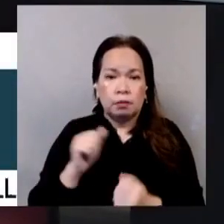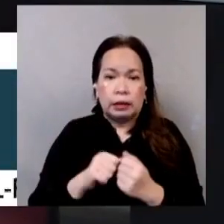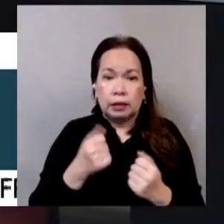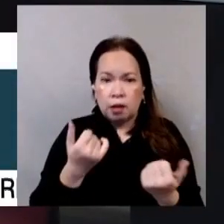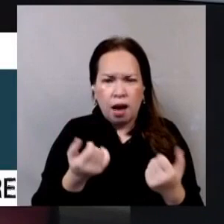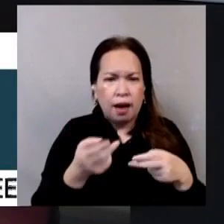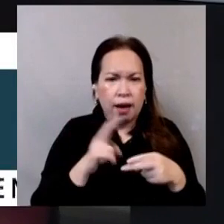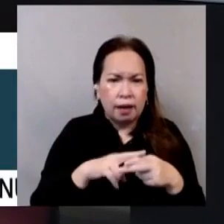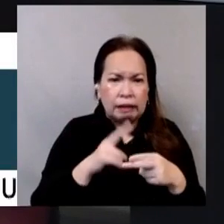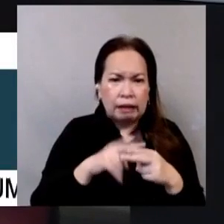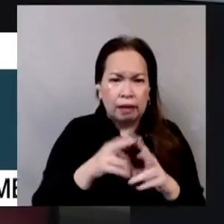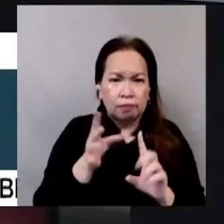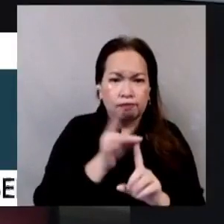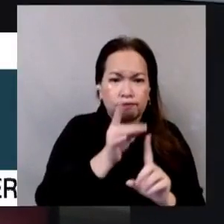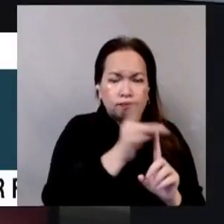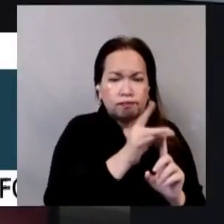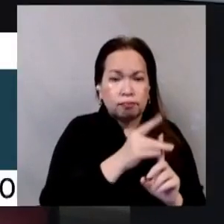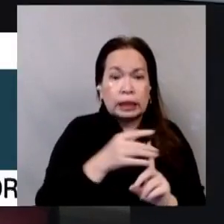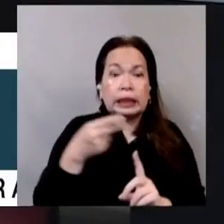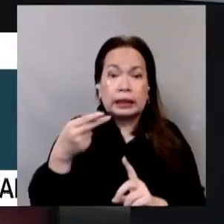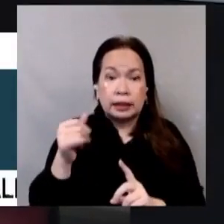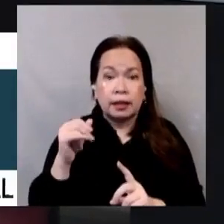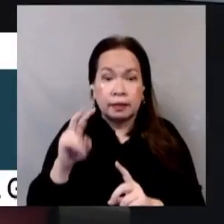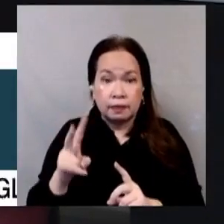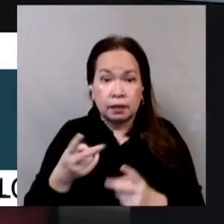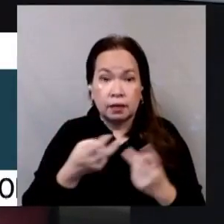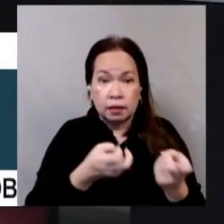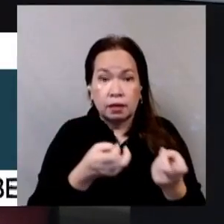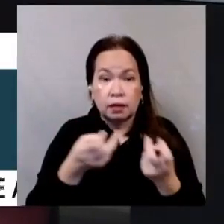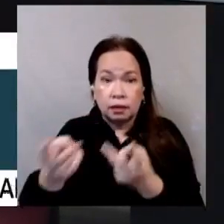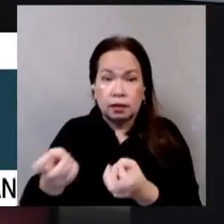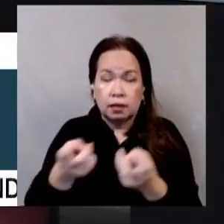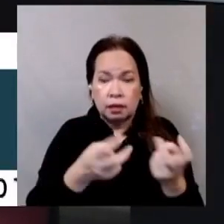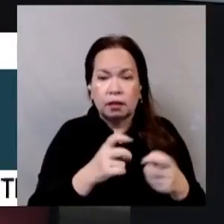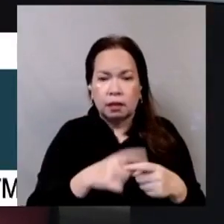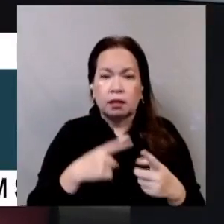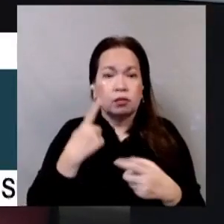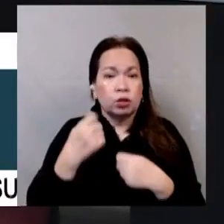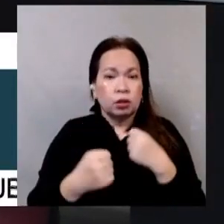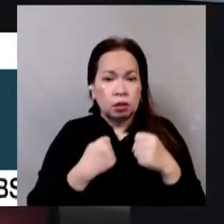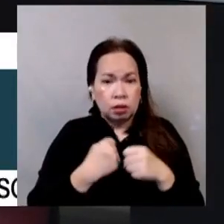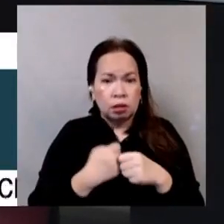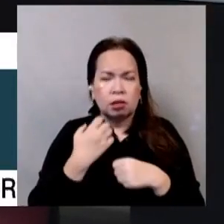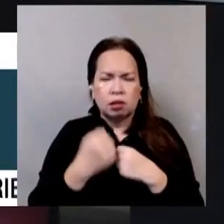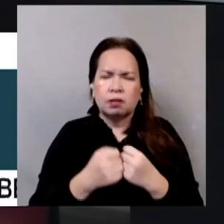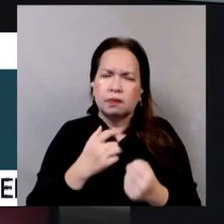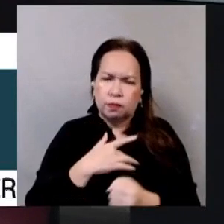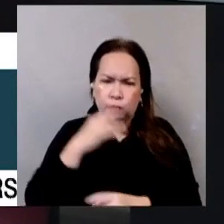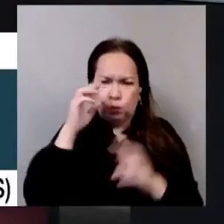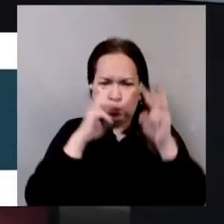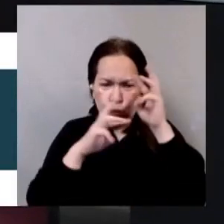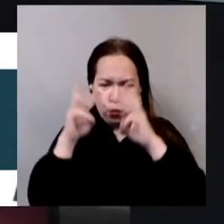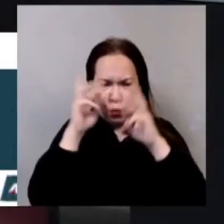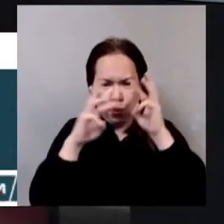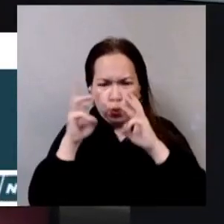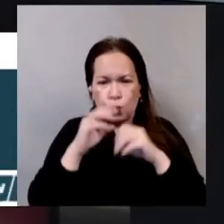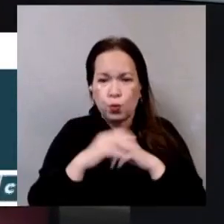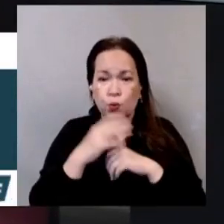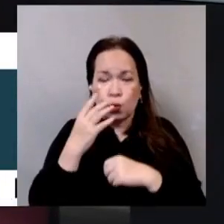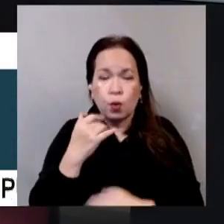as it still is going up, na continuous year on year, medyo alarming pa rin siya because it would point to a